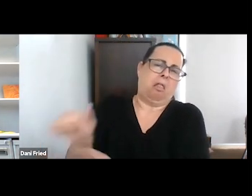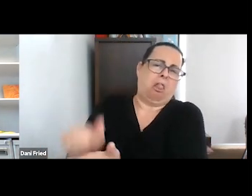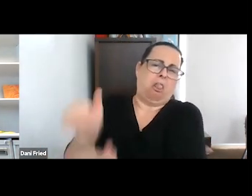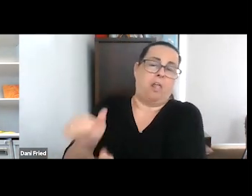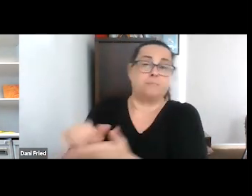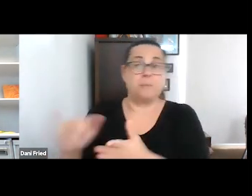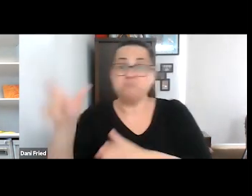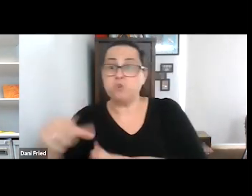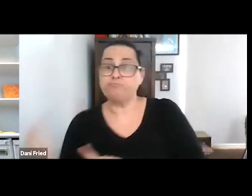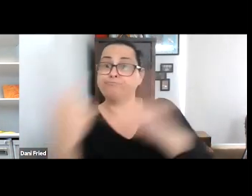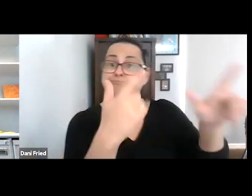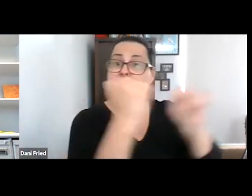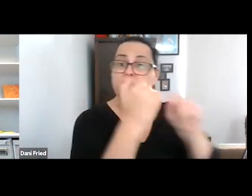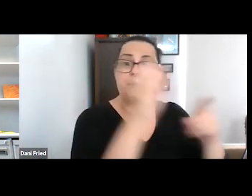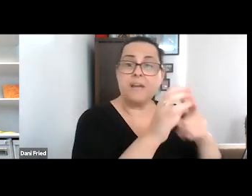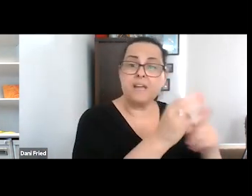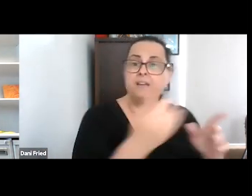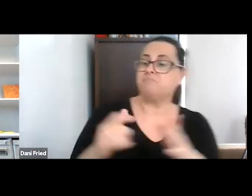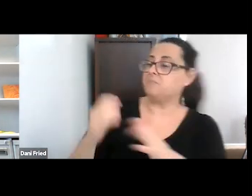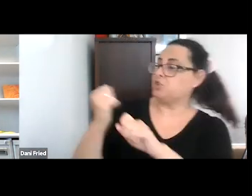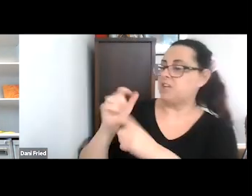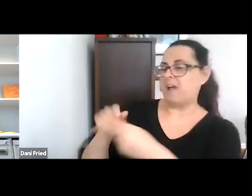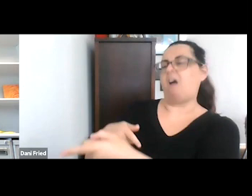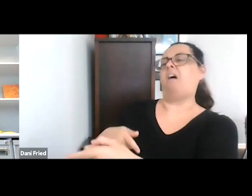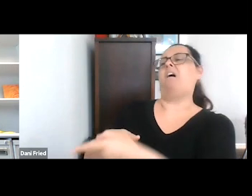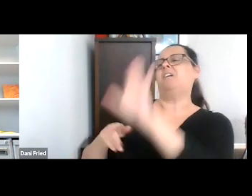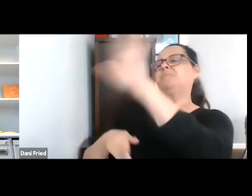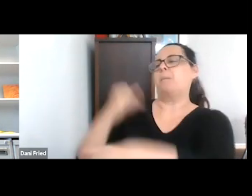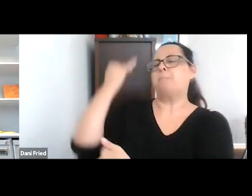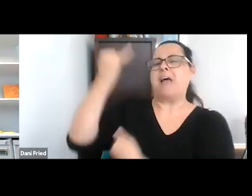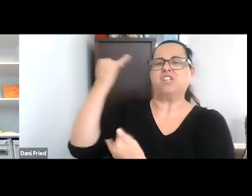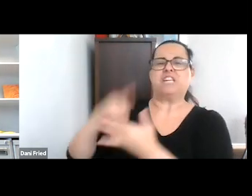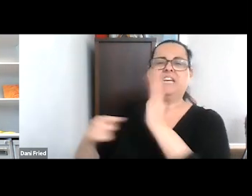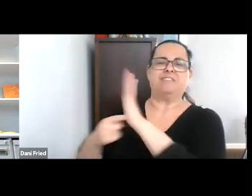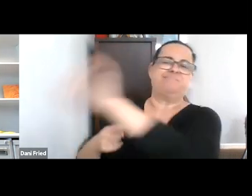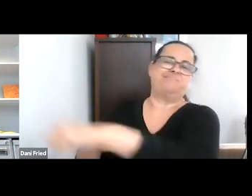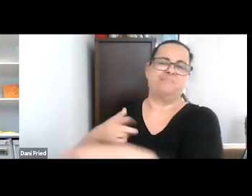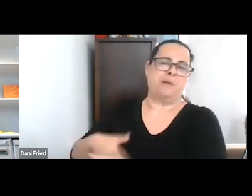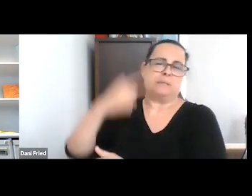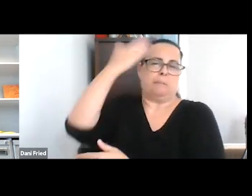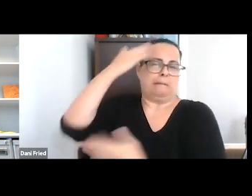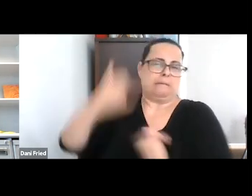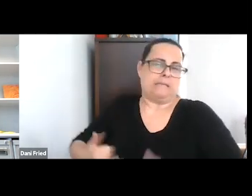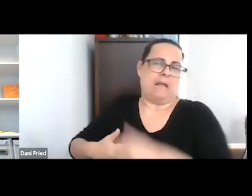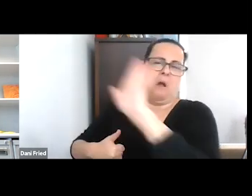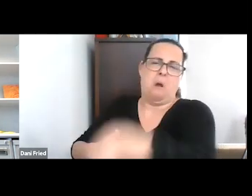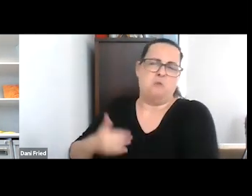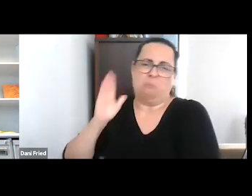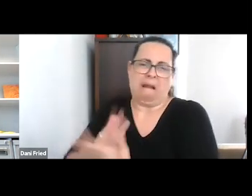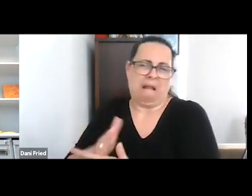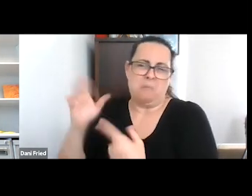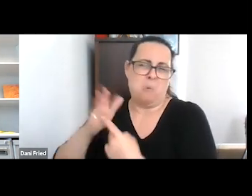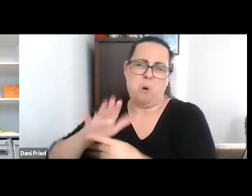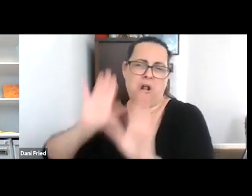to the GP and the GP might say, well, you know, you're just imagining that, it's part of your psychosis, or that's not really the